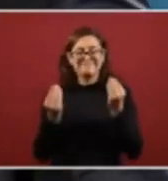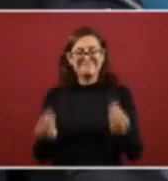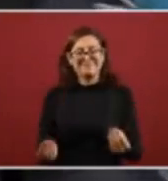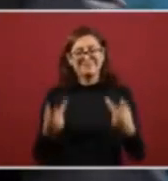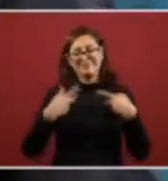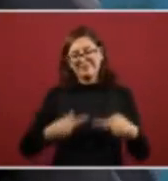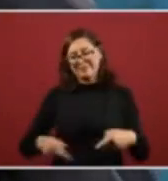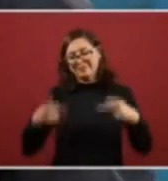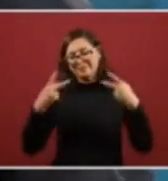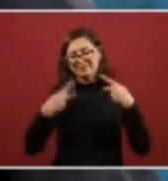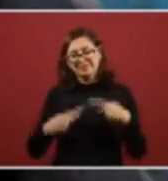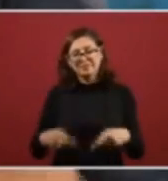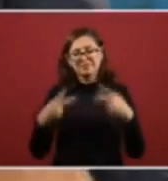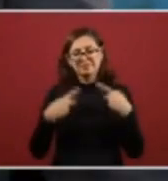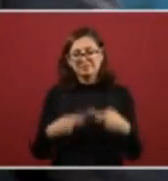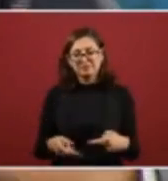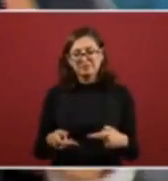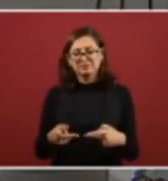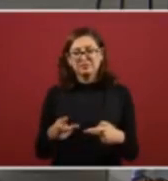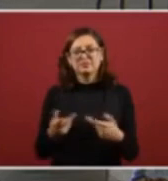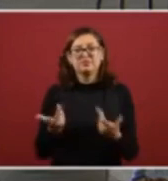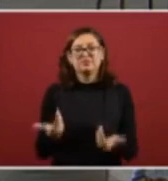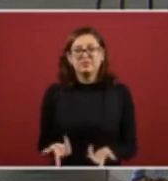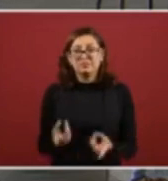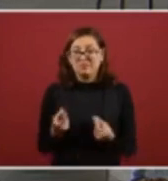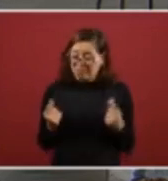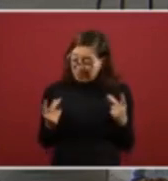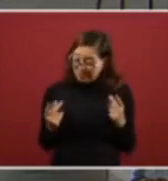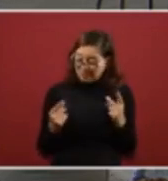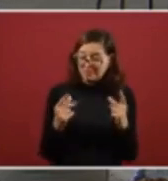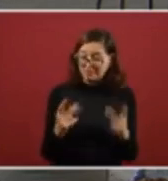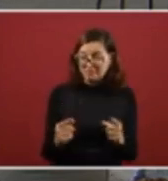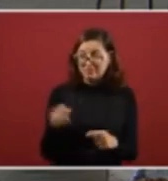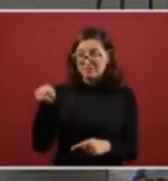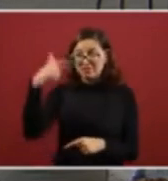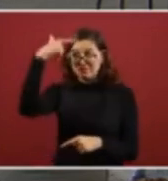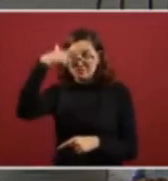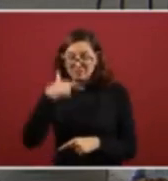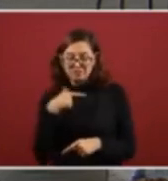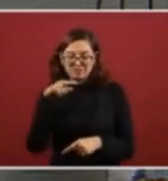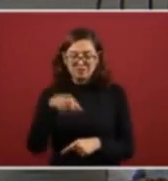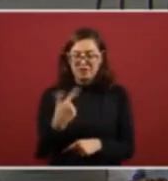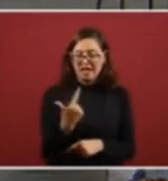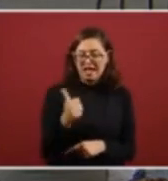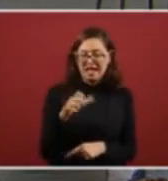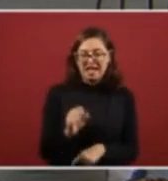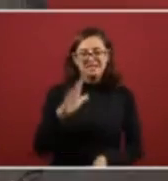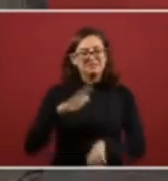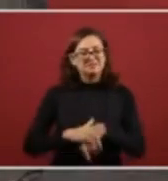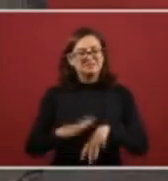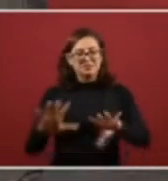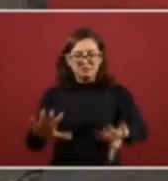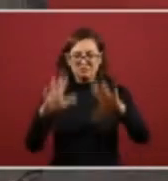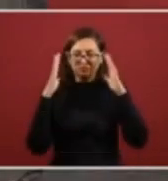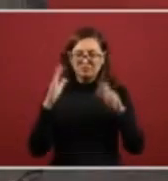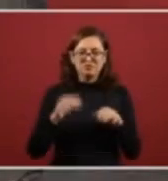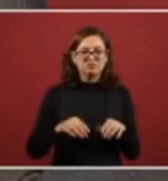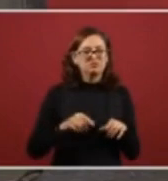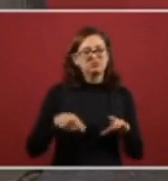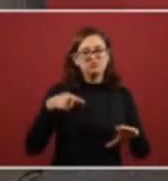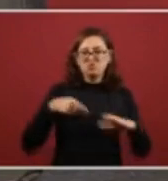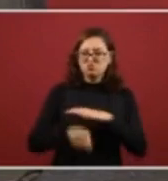been, and there could be lots of people that could have, citizens that could have been hurt. If it would have precipitated, it